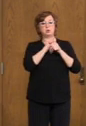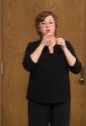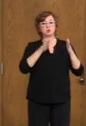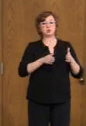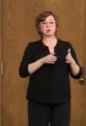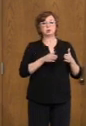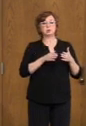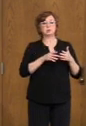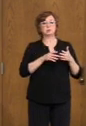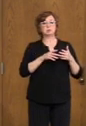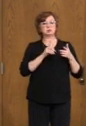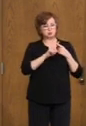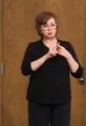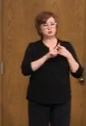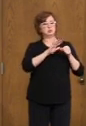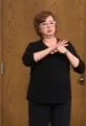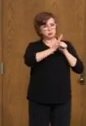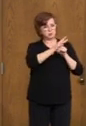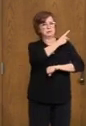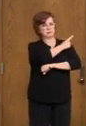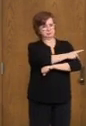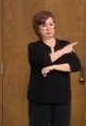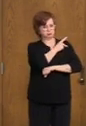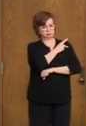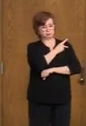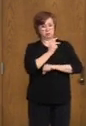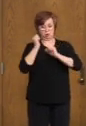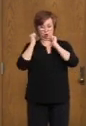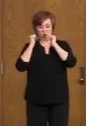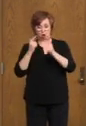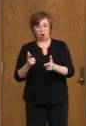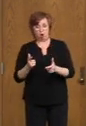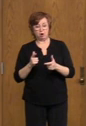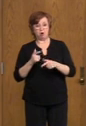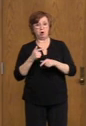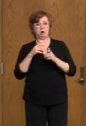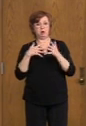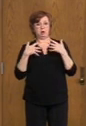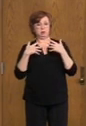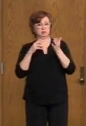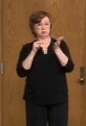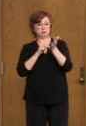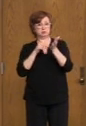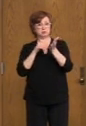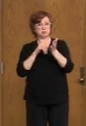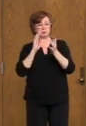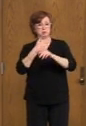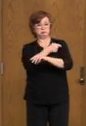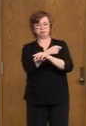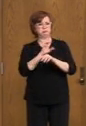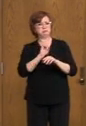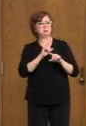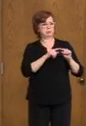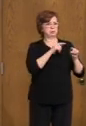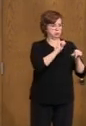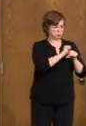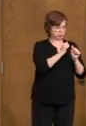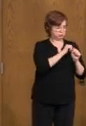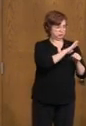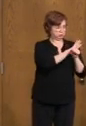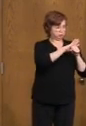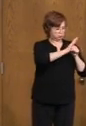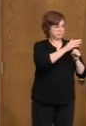providing care to COVID-positive patients. Not, all healthcare workers are getting the vaccine in the first phase. Obviously, the shipments are coming in small